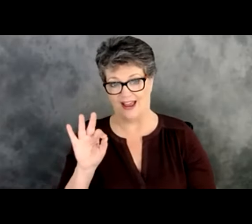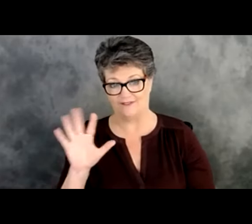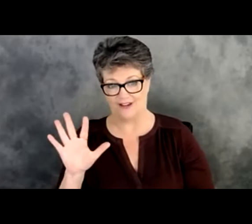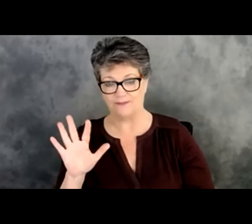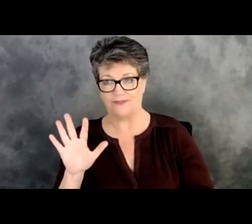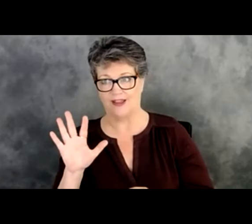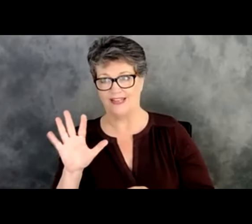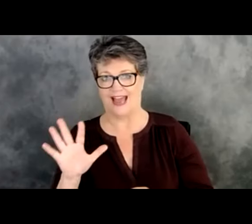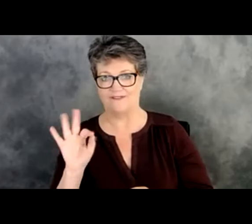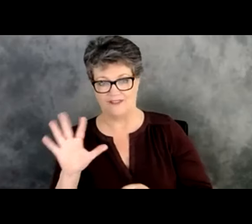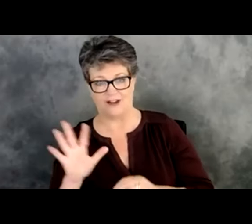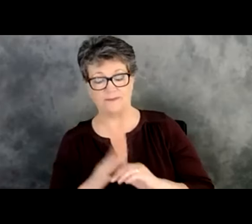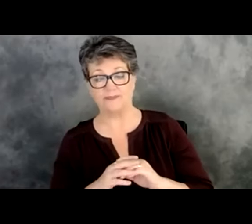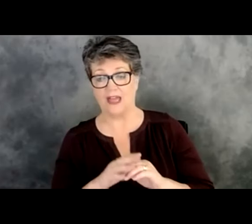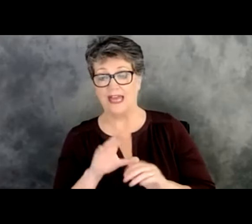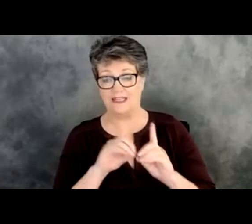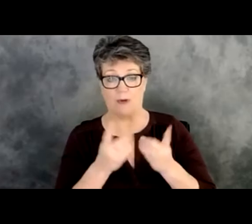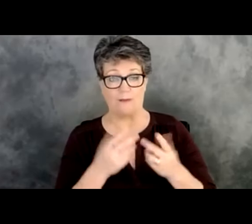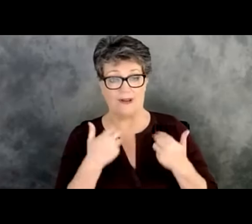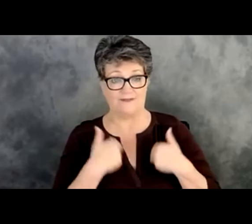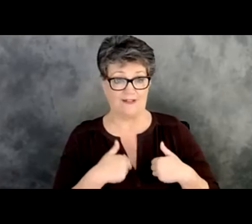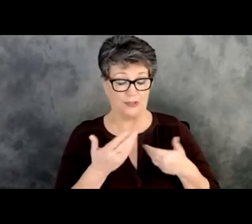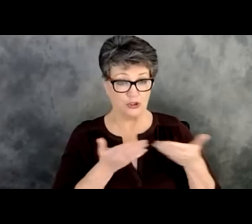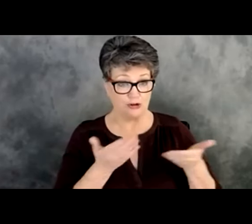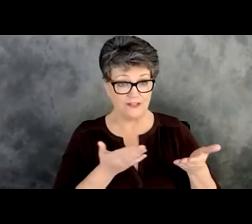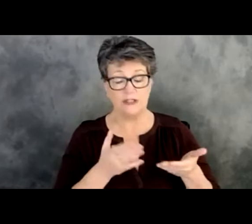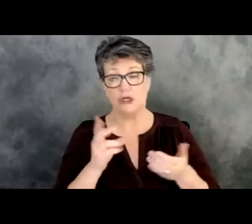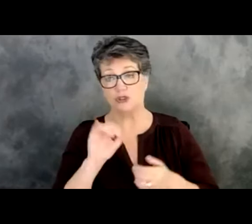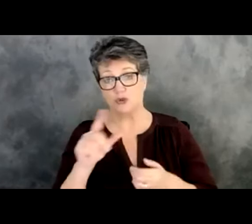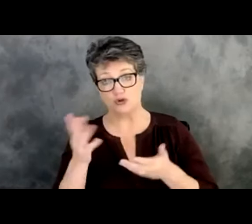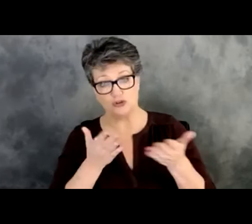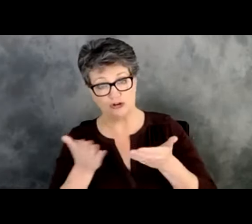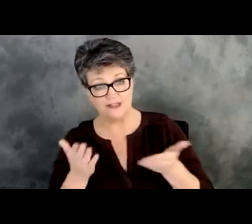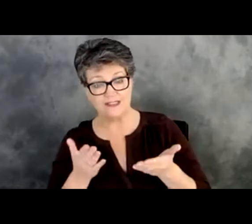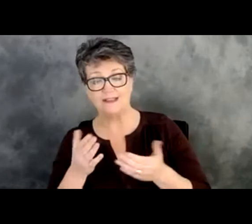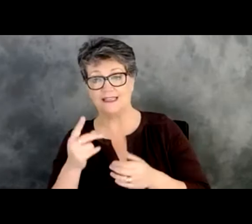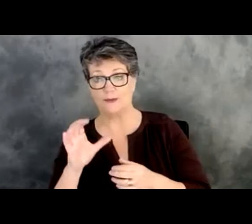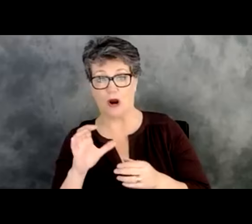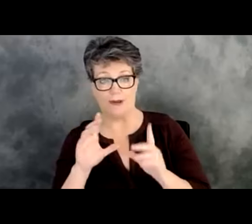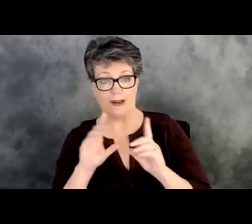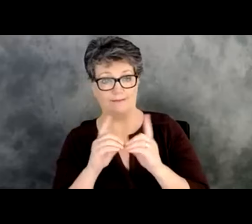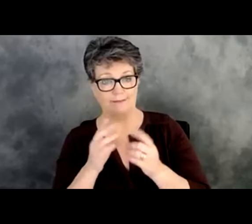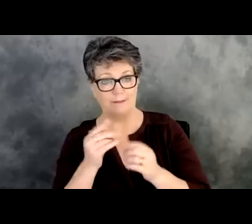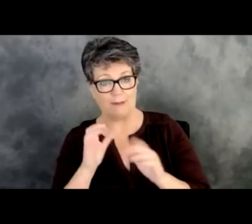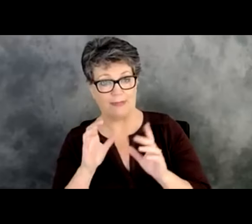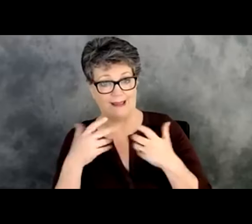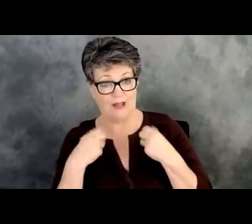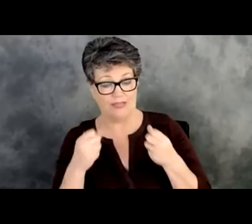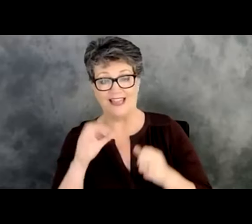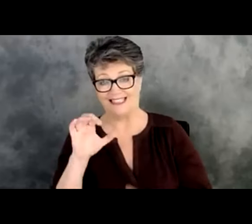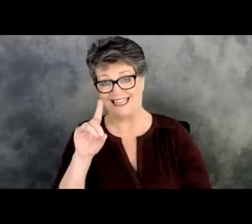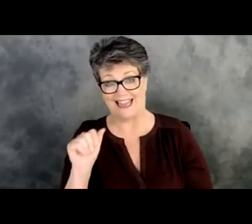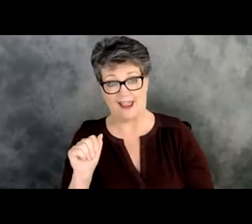Healthcare Services, Department of Public Health, Department of Social Services, and the CDA, the Department of Aging.